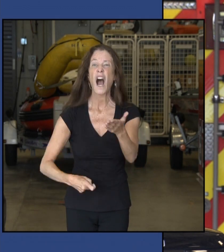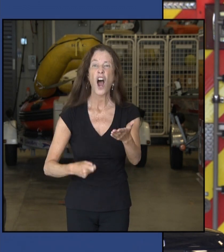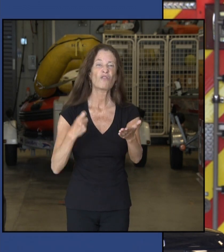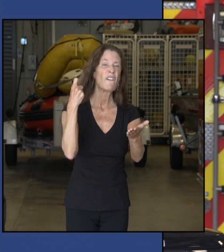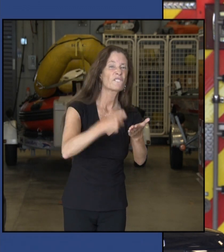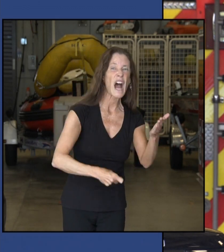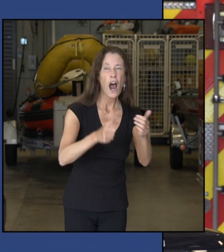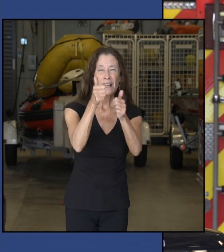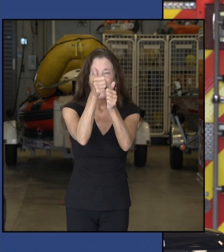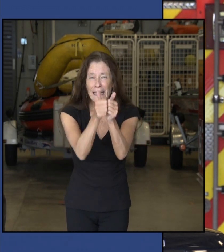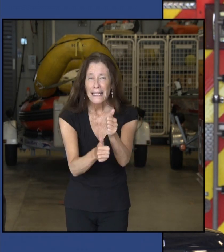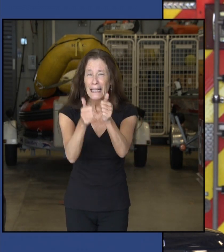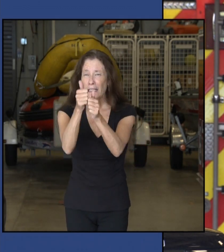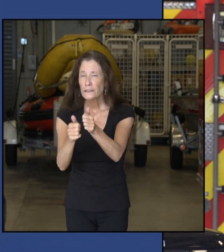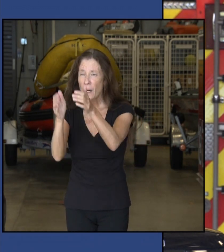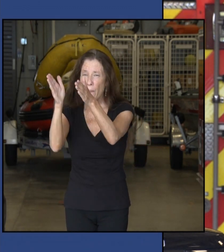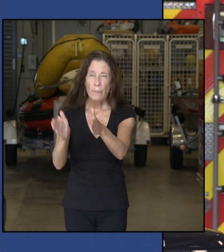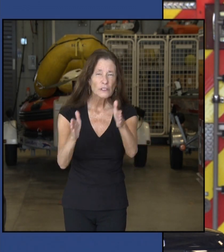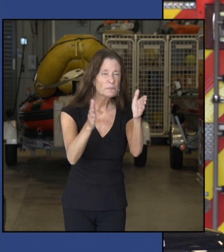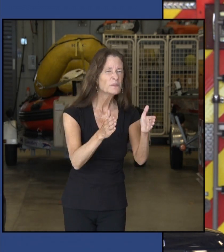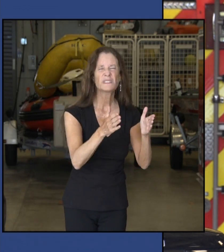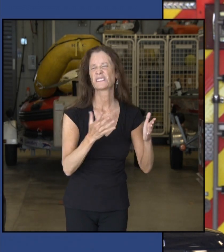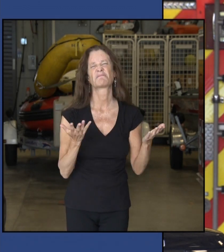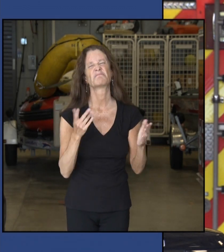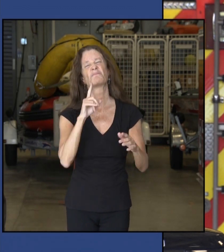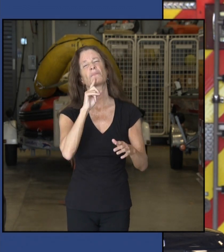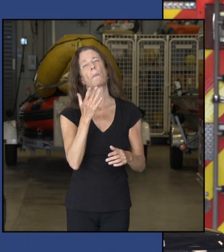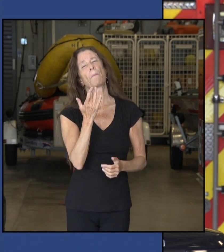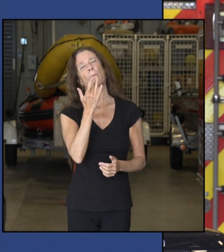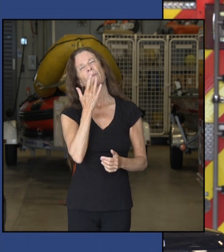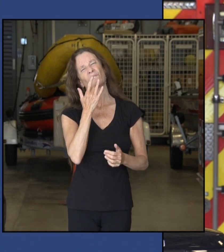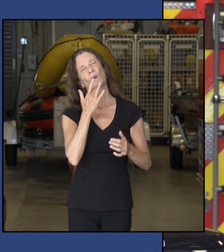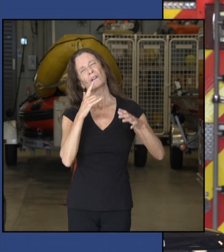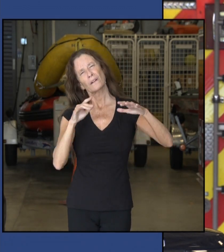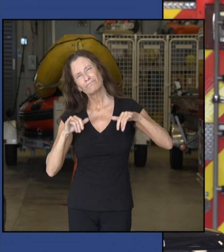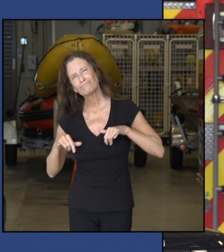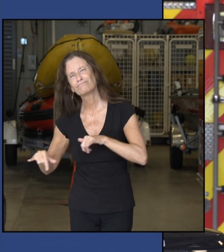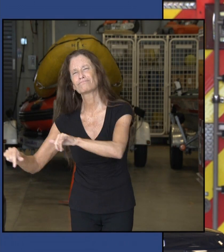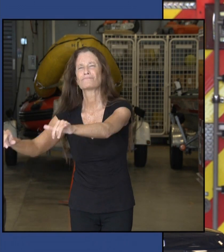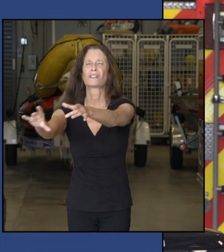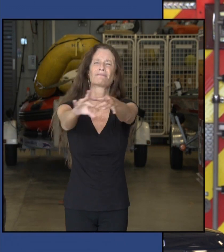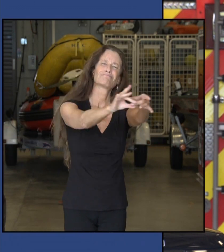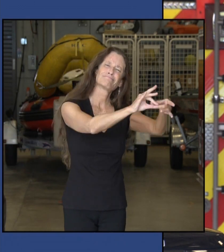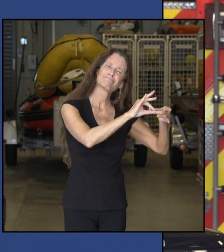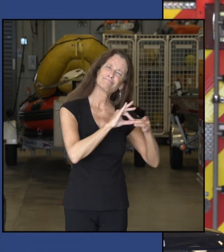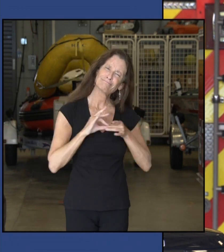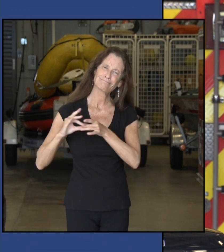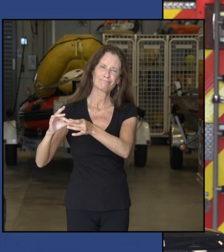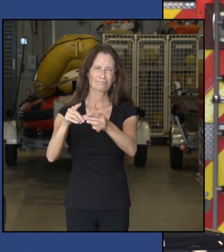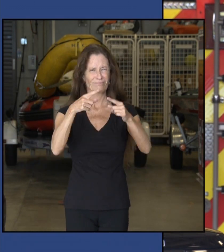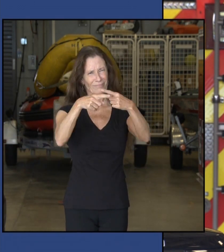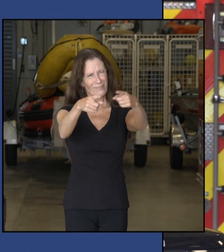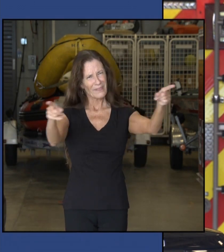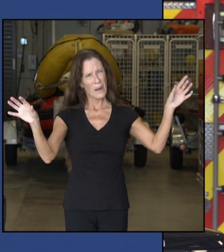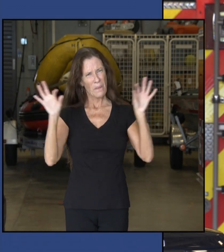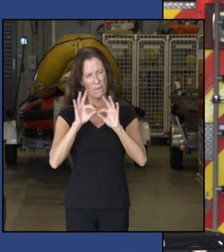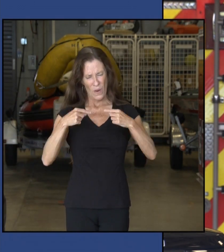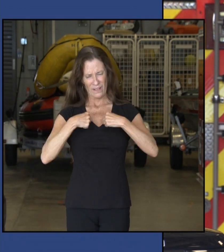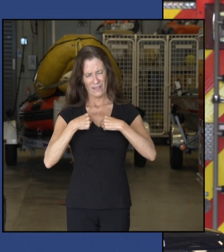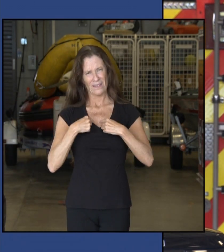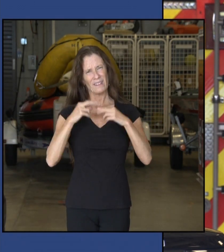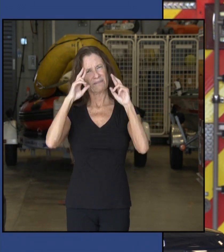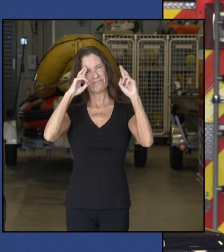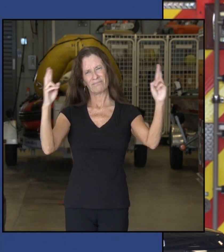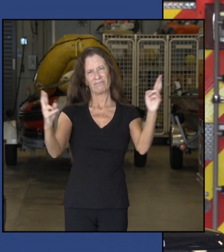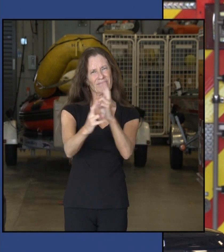understand how important it is. We need to be guided by our self-interest here, not by enforcement. It's just like seatbelts.